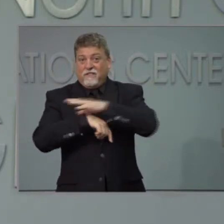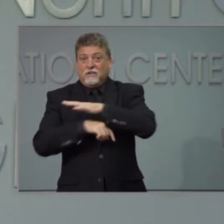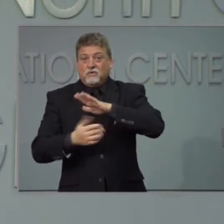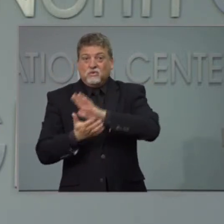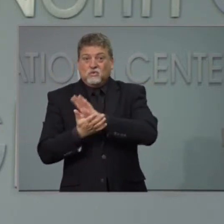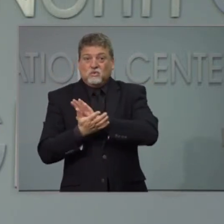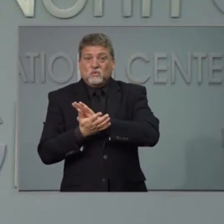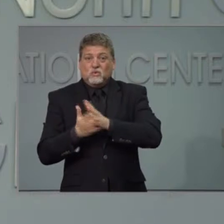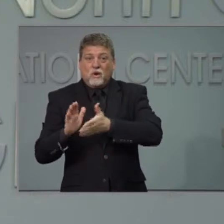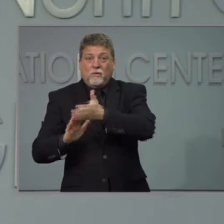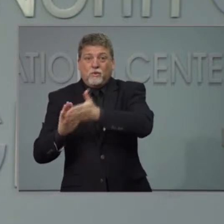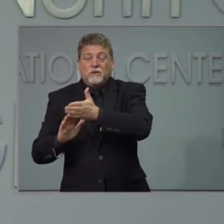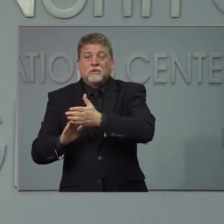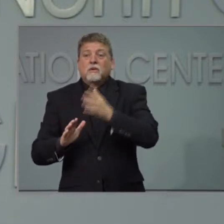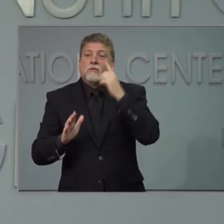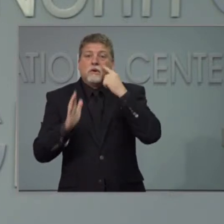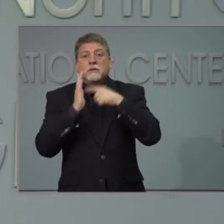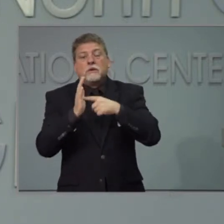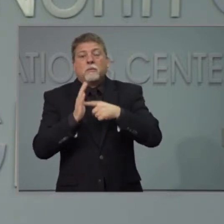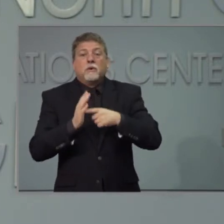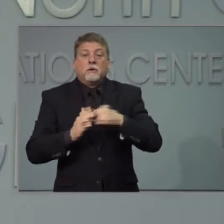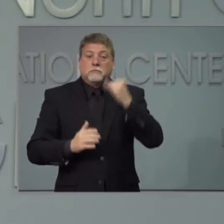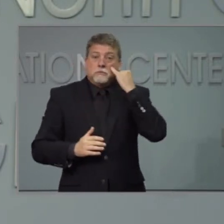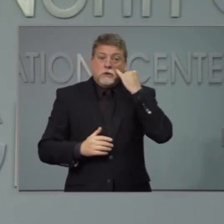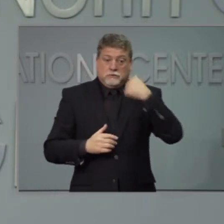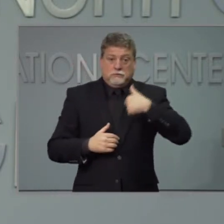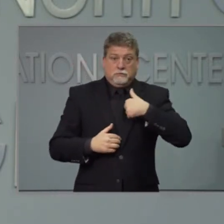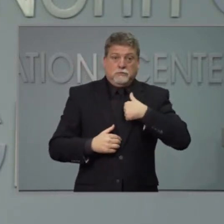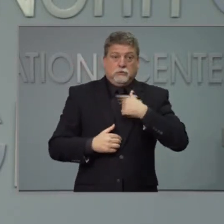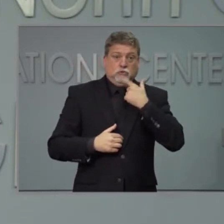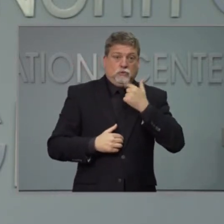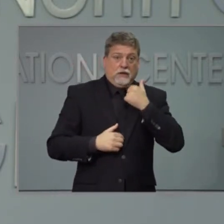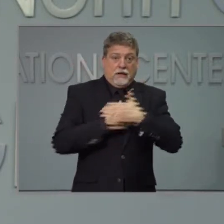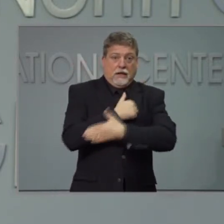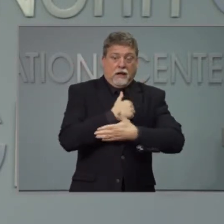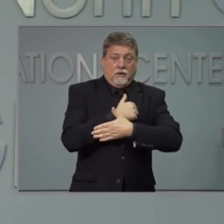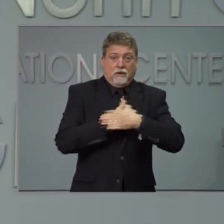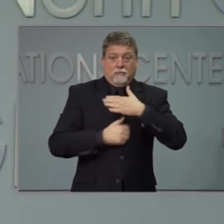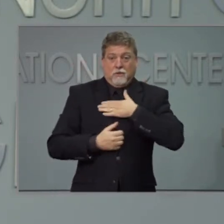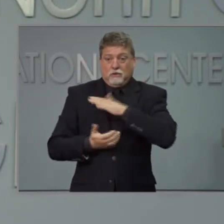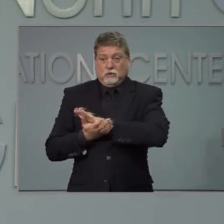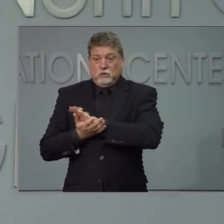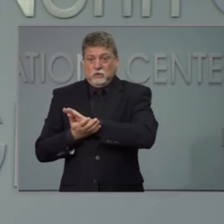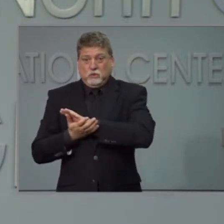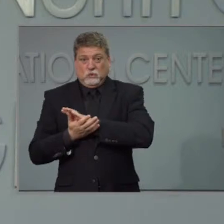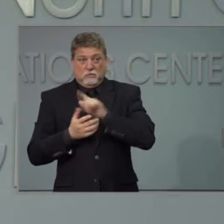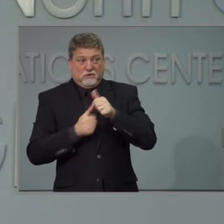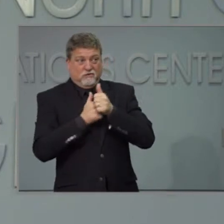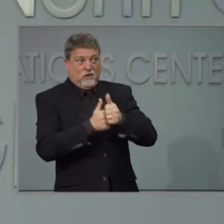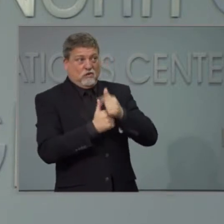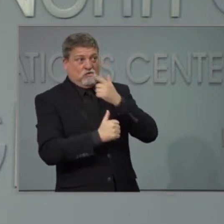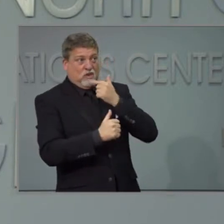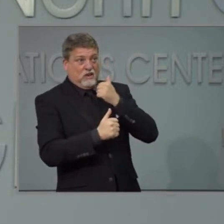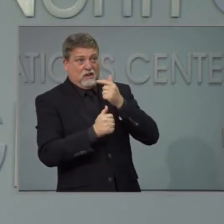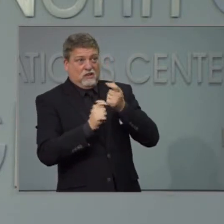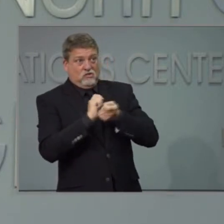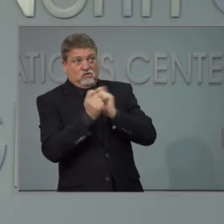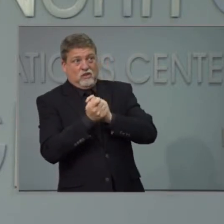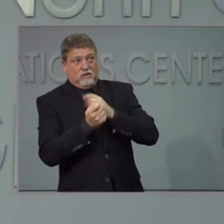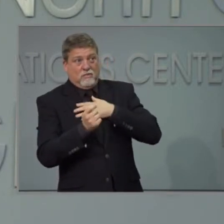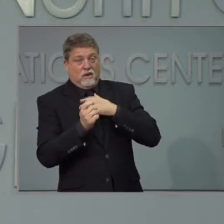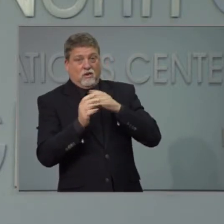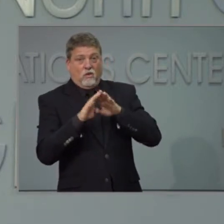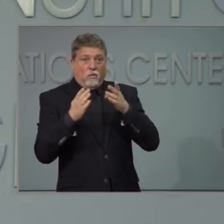to have in-person school after a month of being in that designation? So we want counties, and we've urged